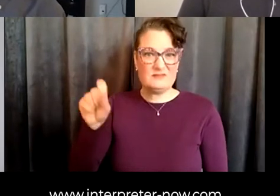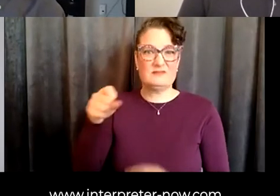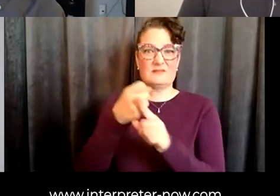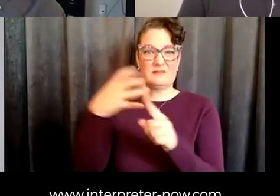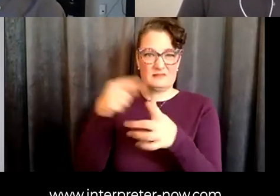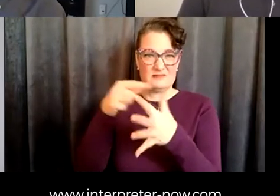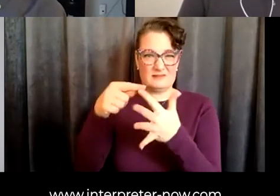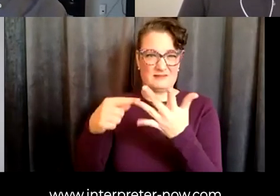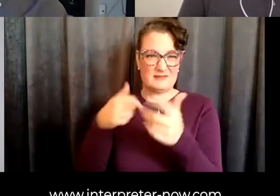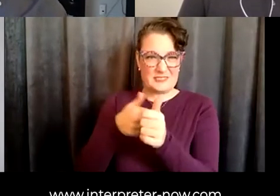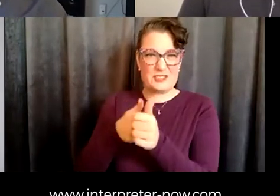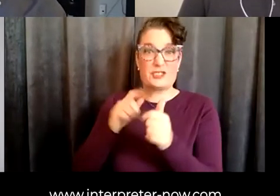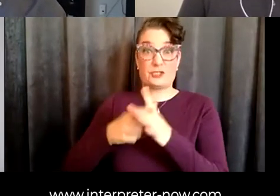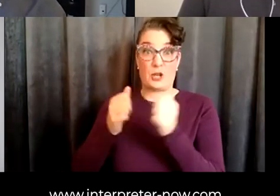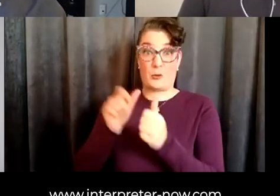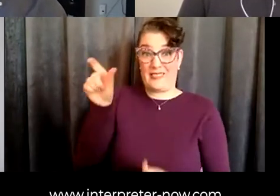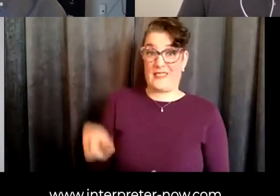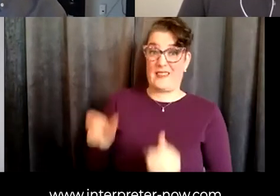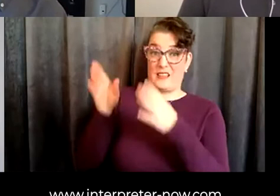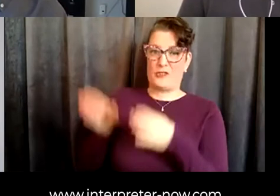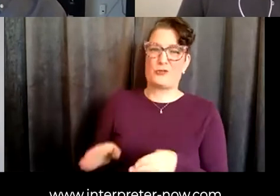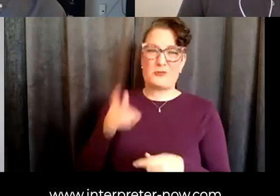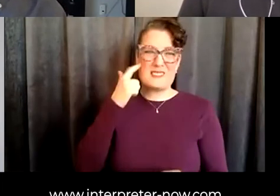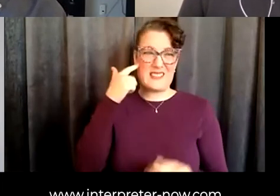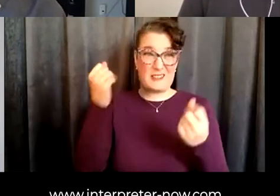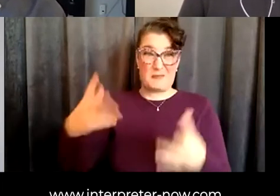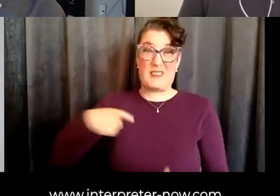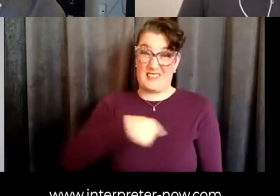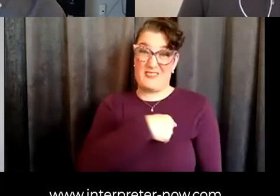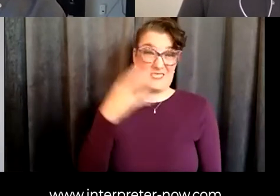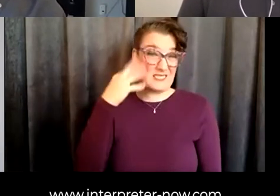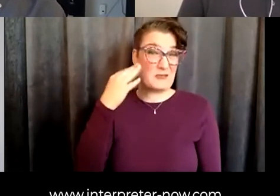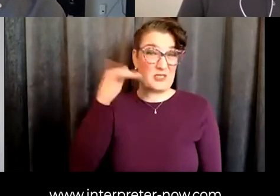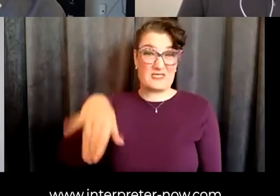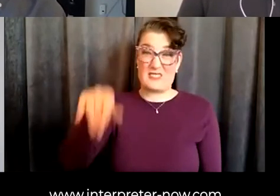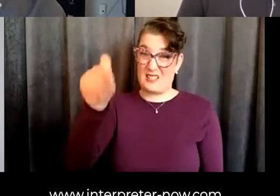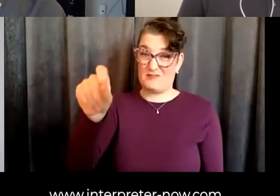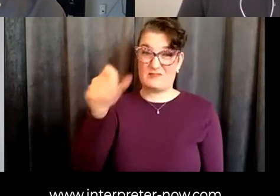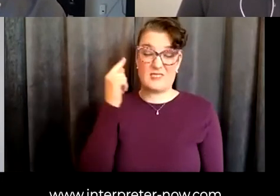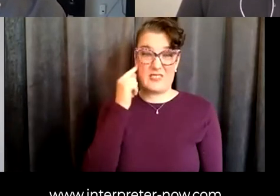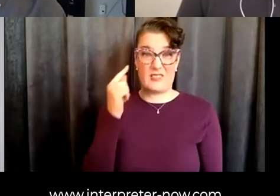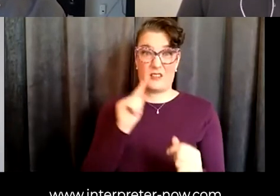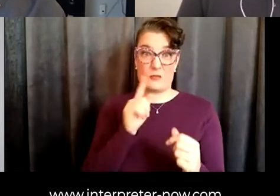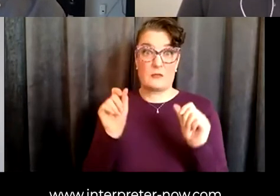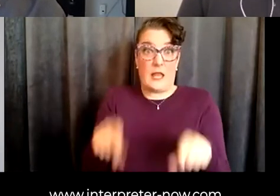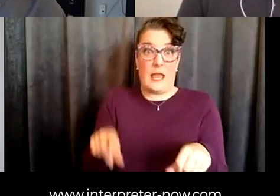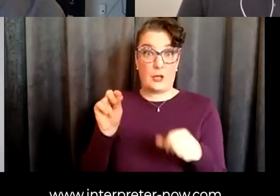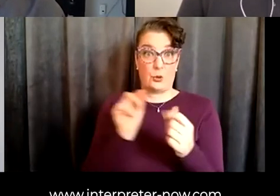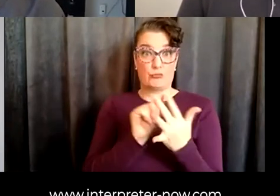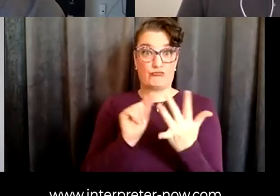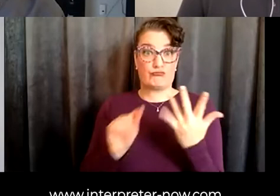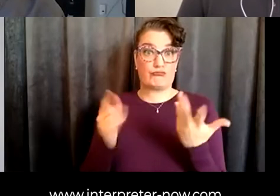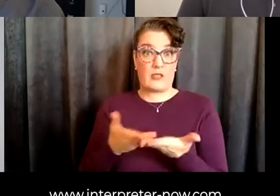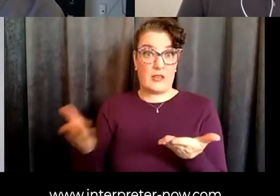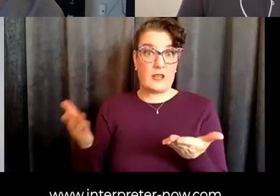starting with the individual, because so many of us, I think, are experiencing this, that there are some things that each of us can do